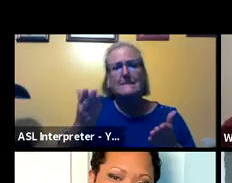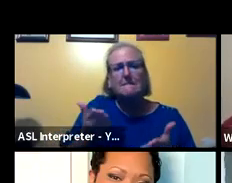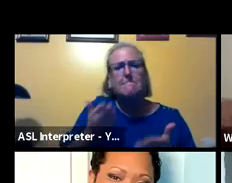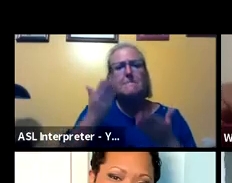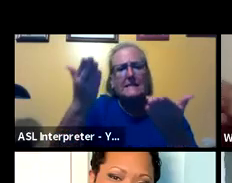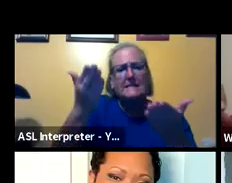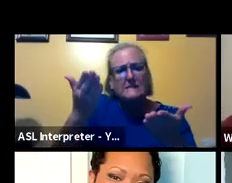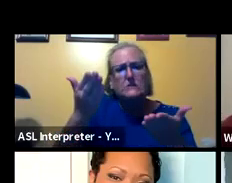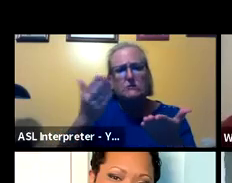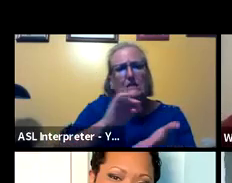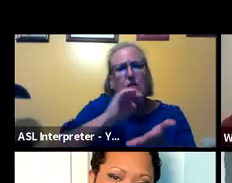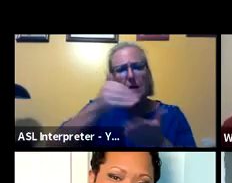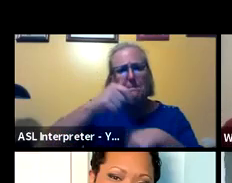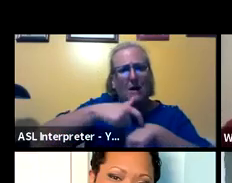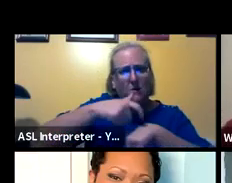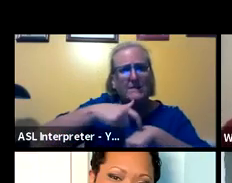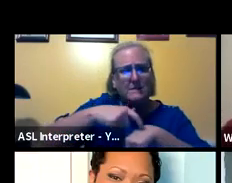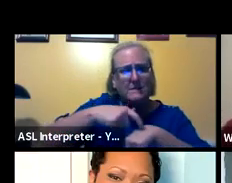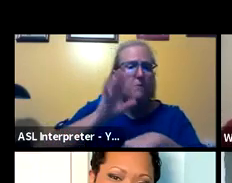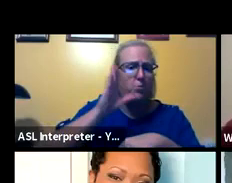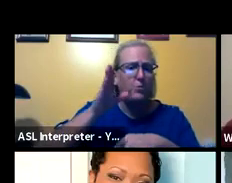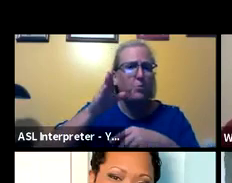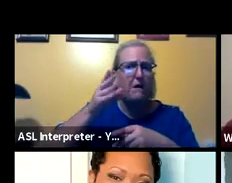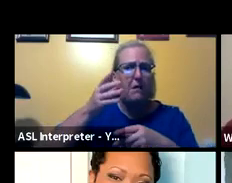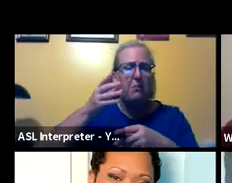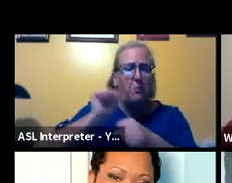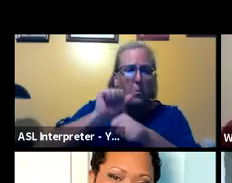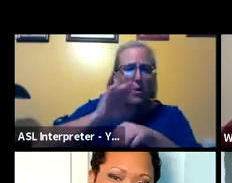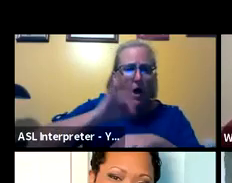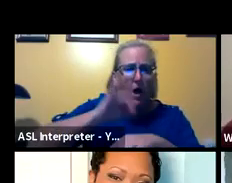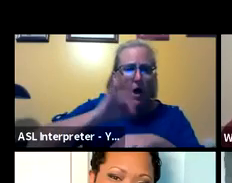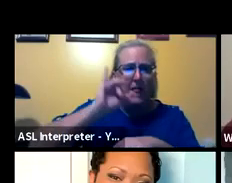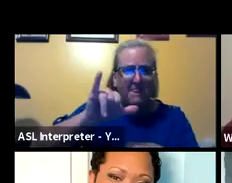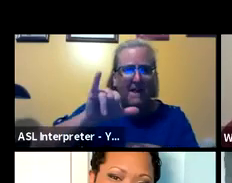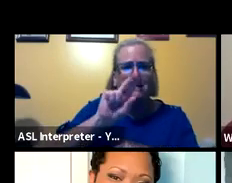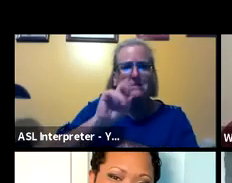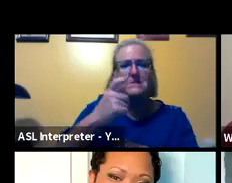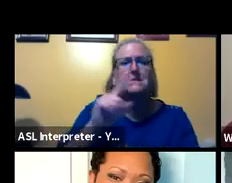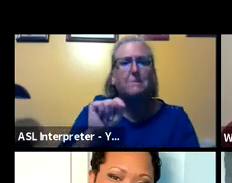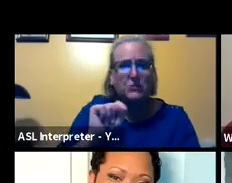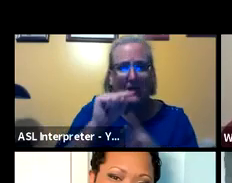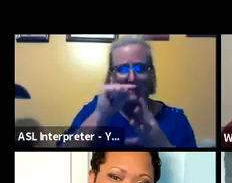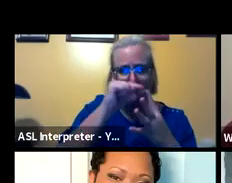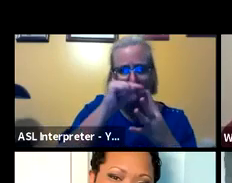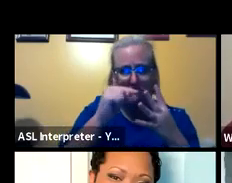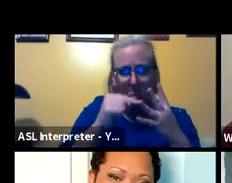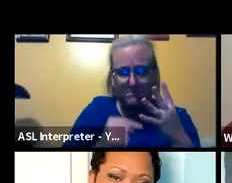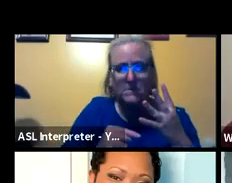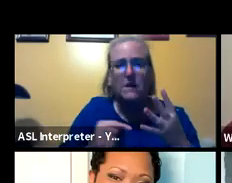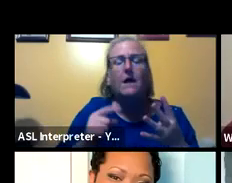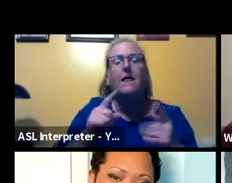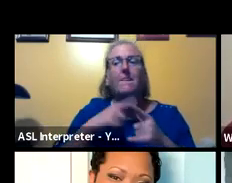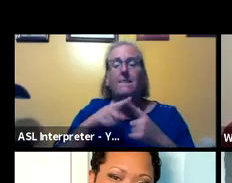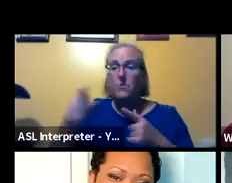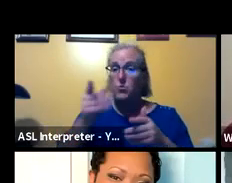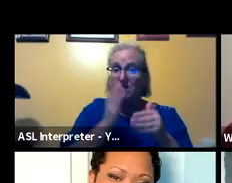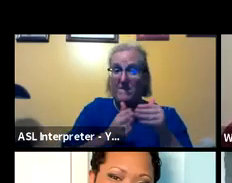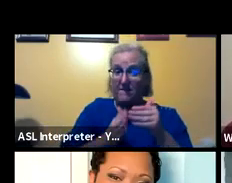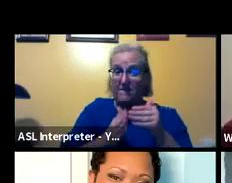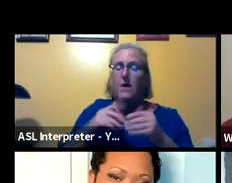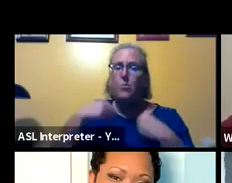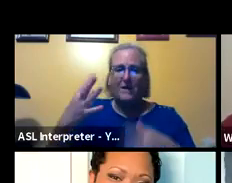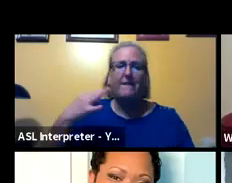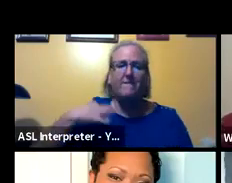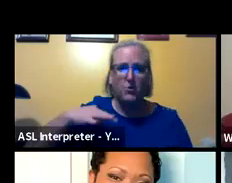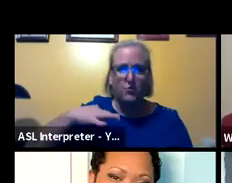that we feel that we're going to spend on subjects and work, and then we will give kids obviously credit for what they have done. We're going to try to make sure